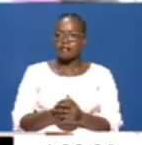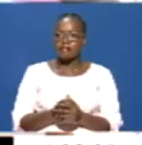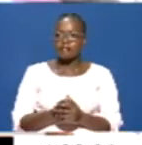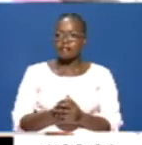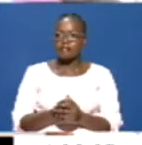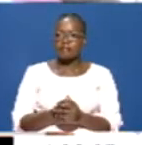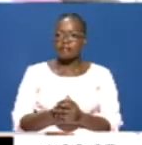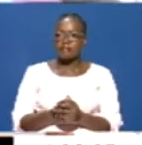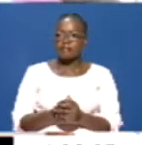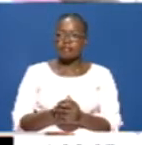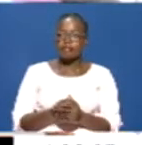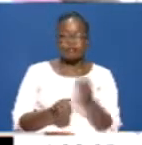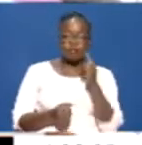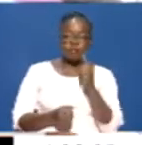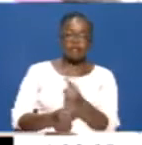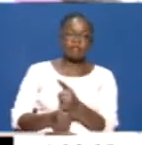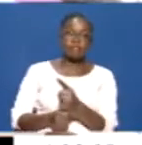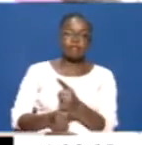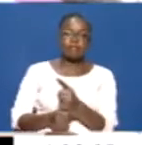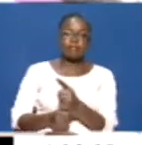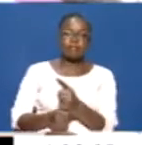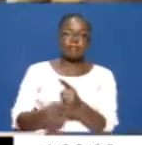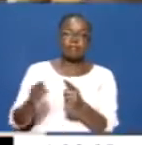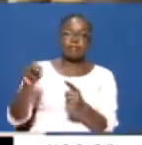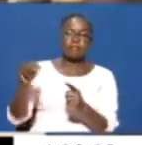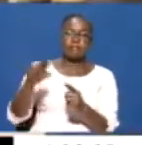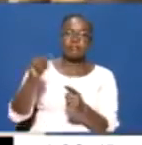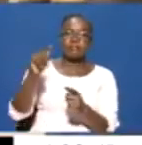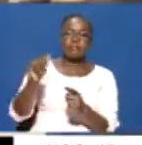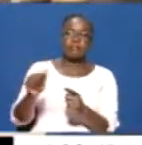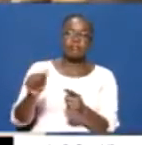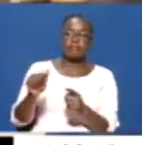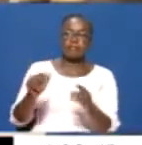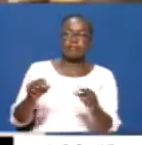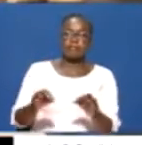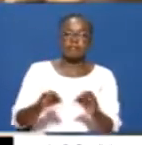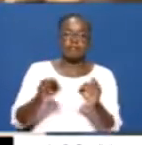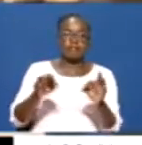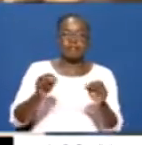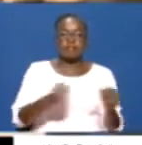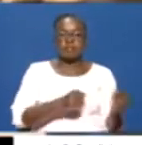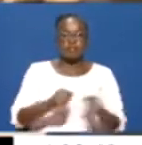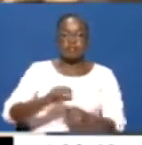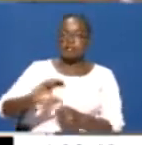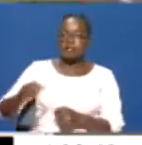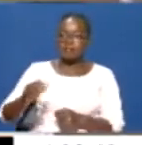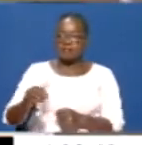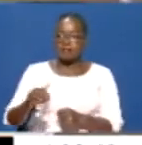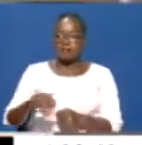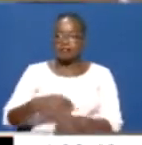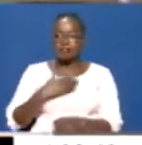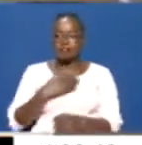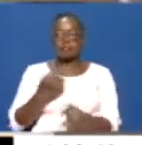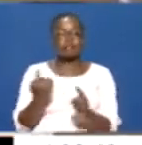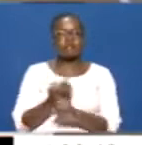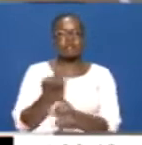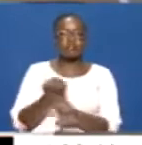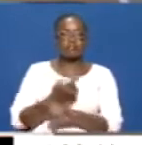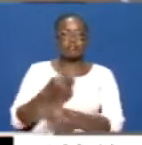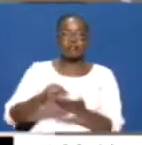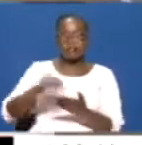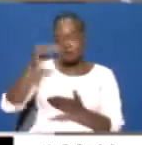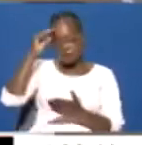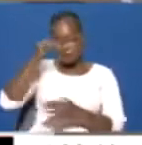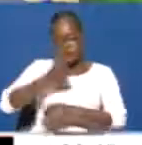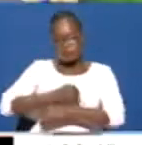Dr. Sarah Ruto, who spoke in Mauta Primary School in Fangano Island, Homa Bay County, after making visits to different learning institutions in Suba